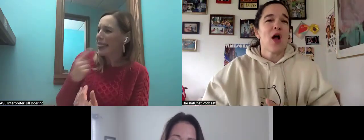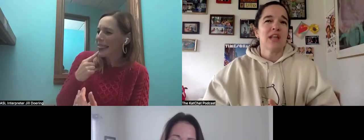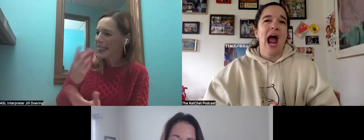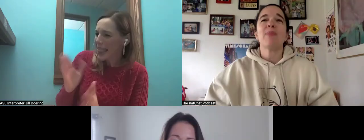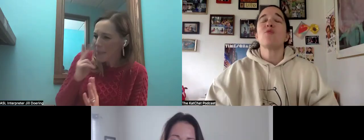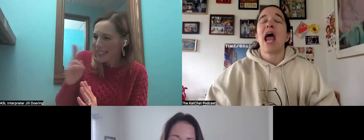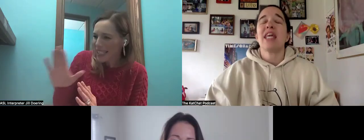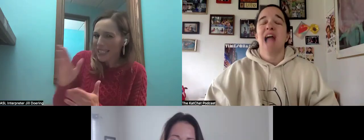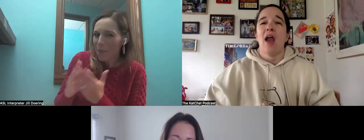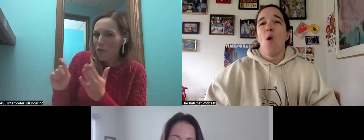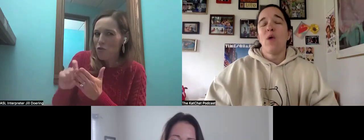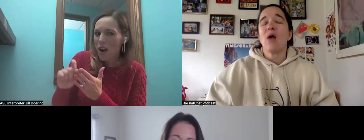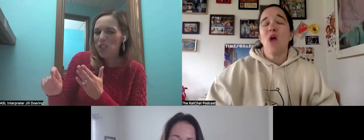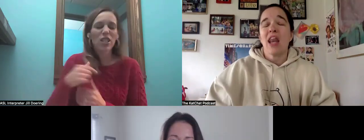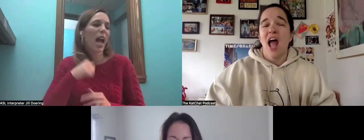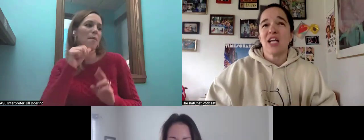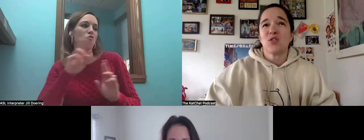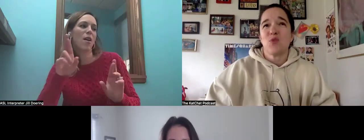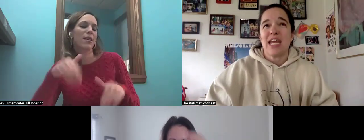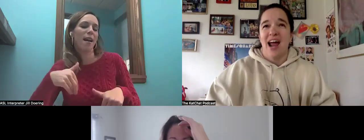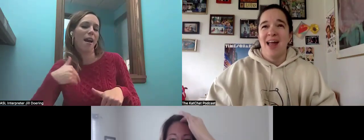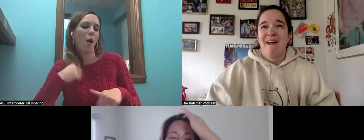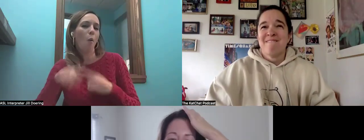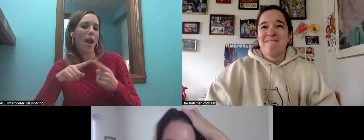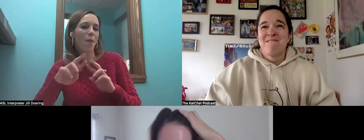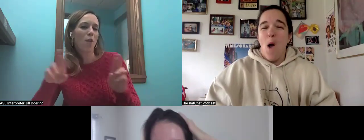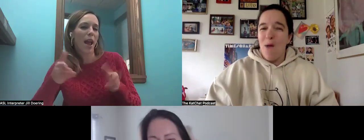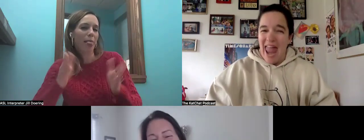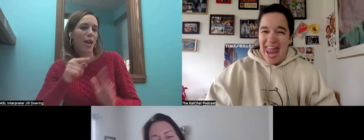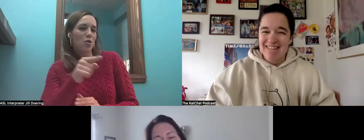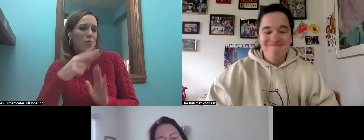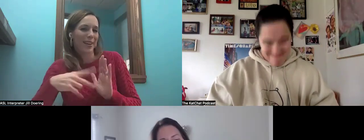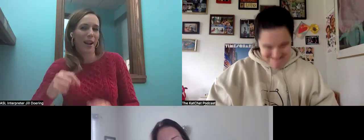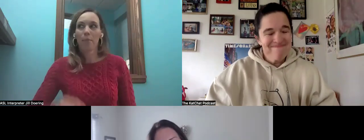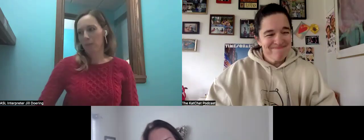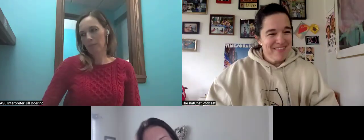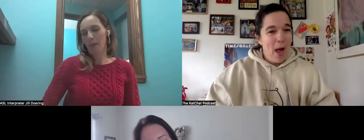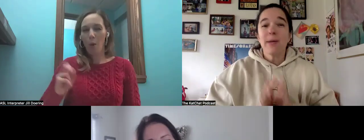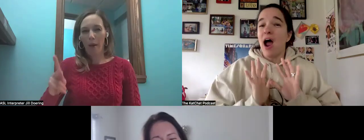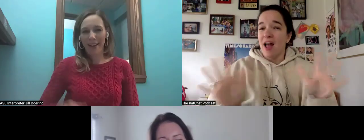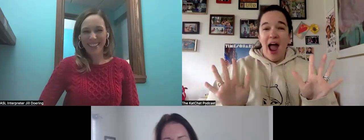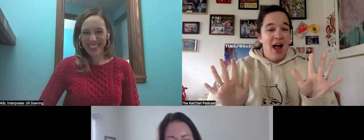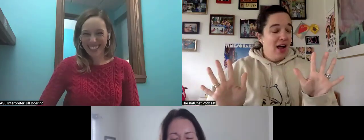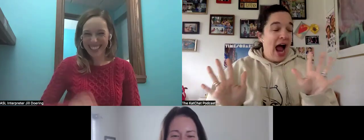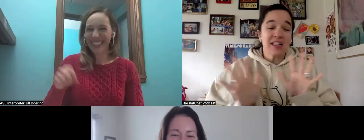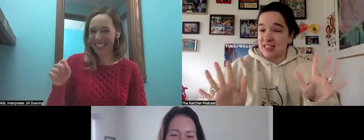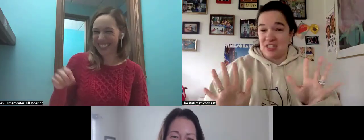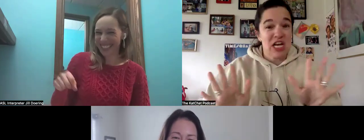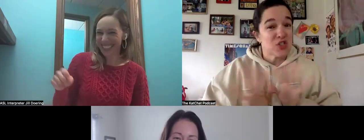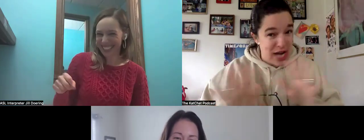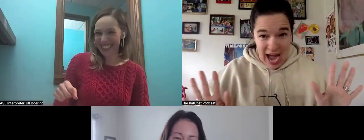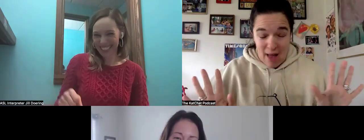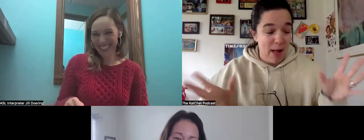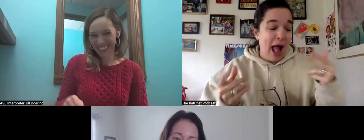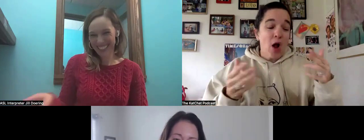me see. She goes, I'm not ready, God. When I'm ready, I'll let you read it. Okay. Yeah. But I,